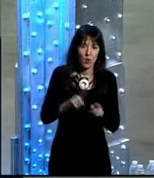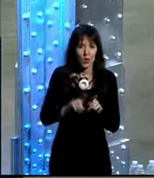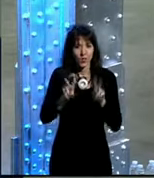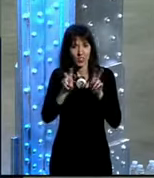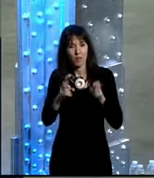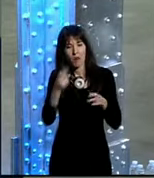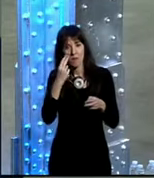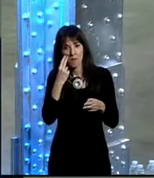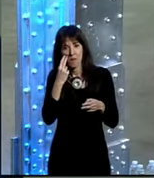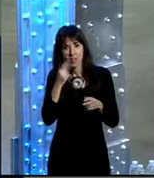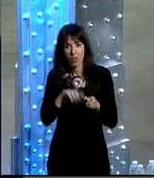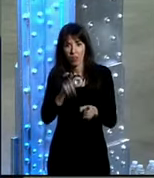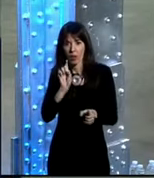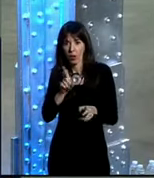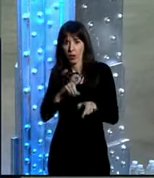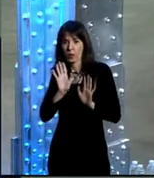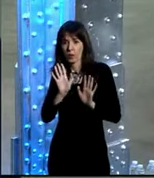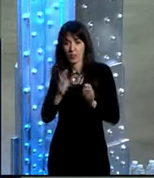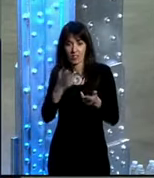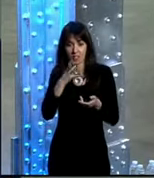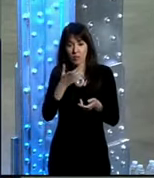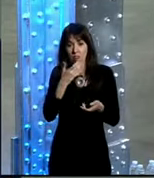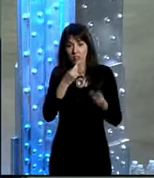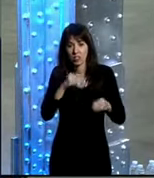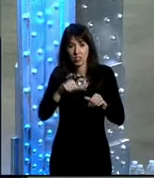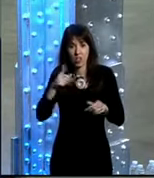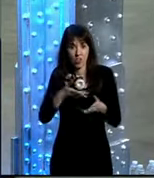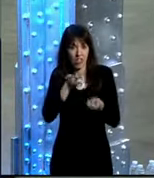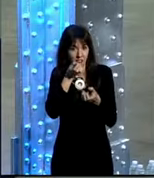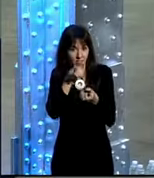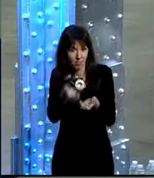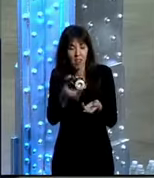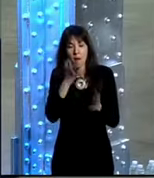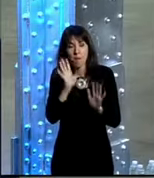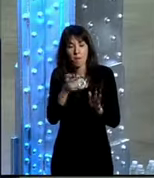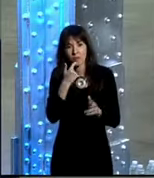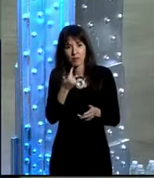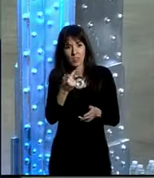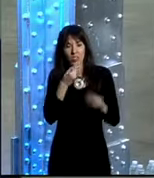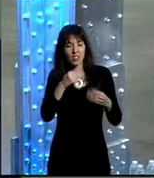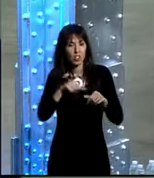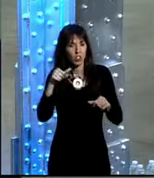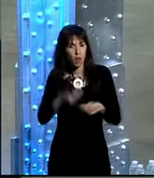have to do to get my stories across, because as I said, I do think stories matter a lot to a lot of